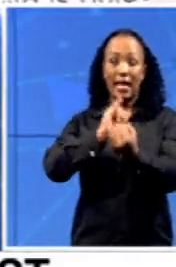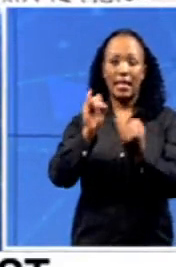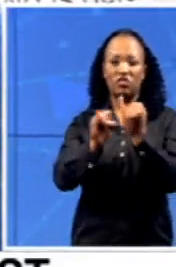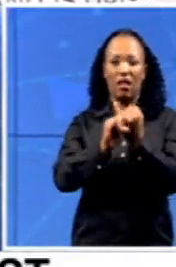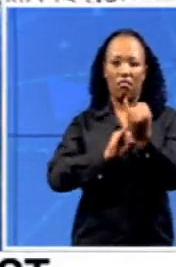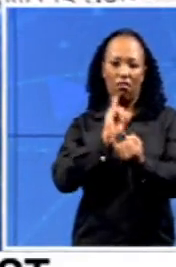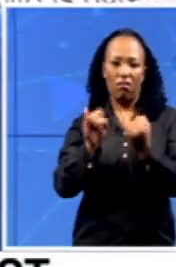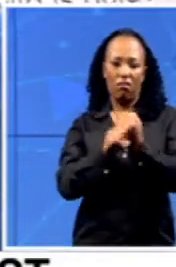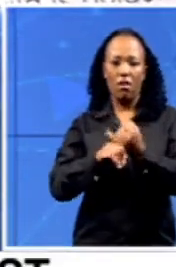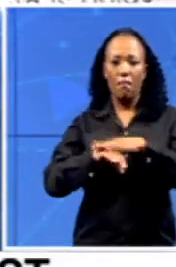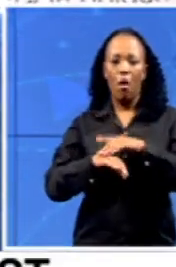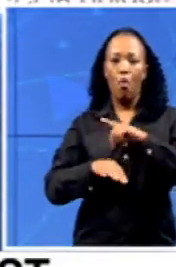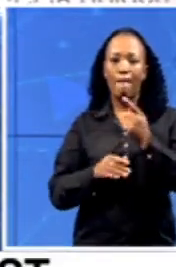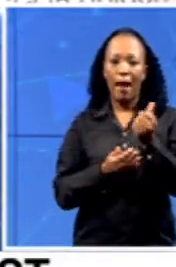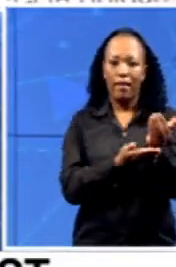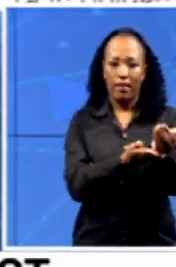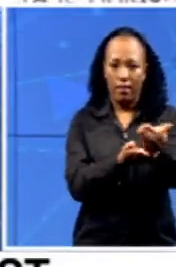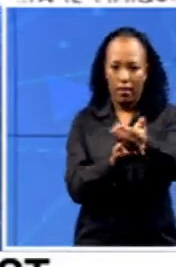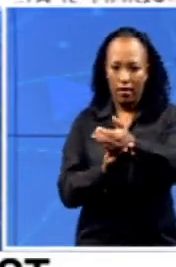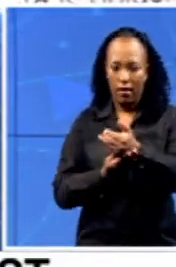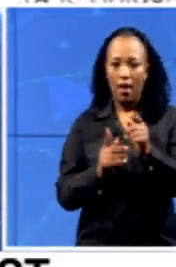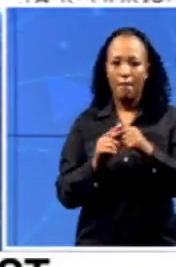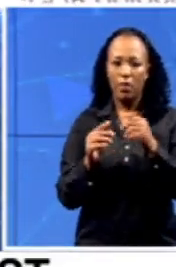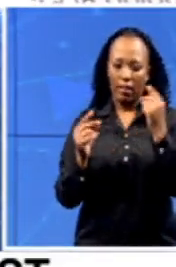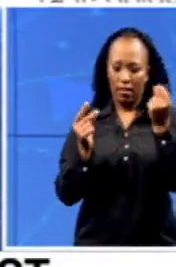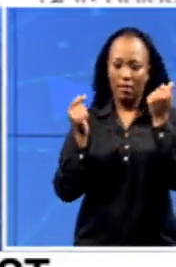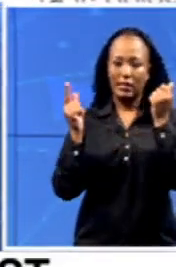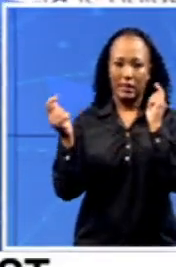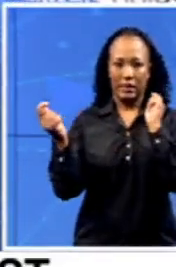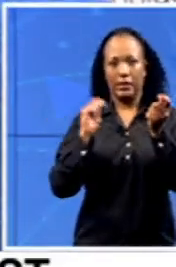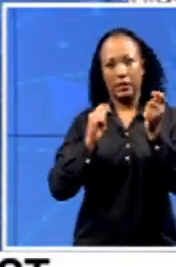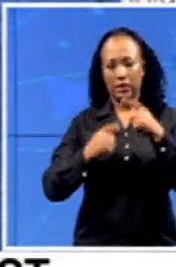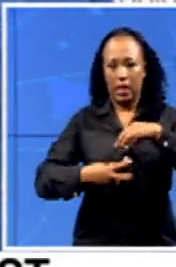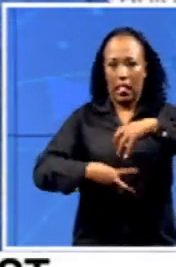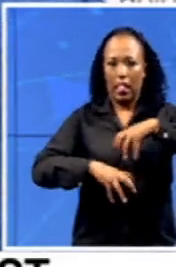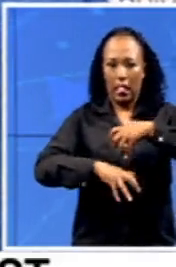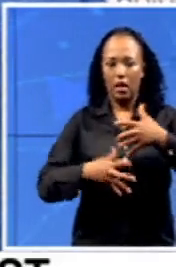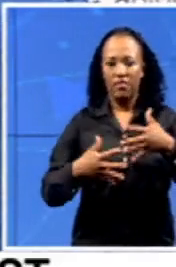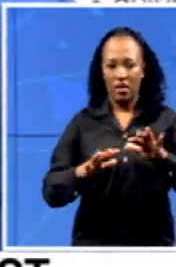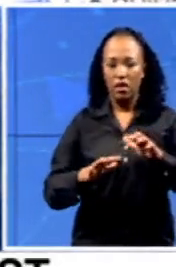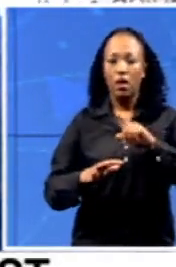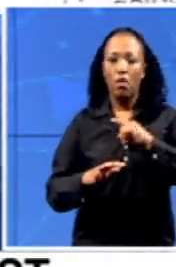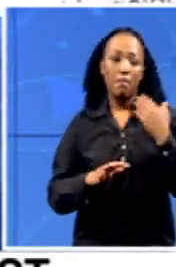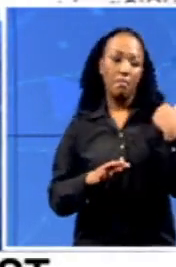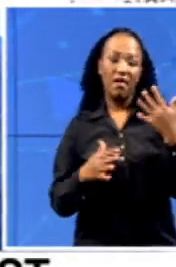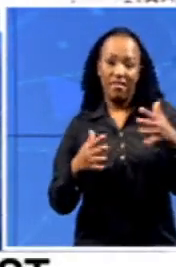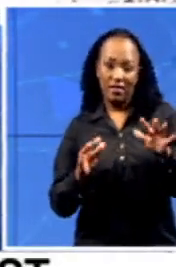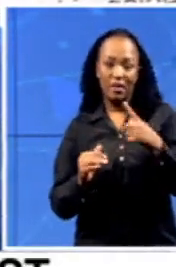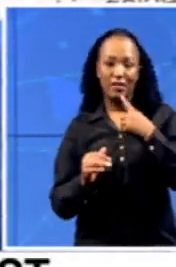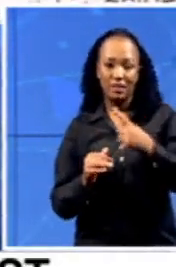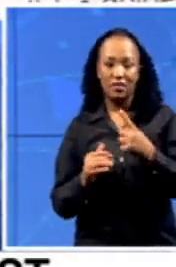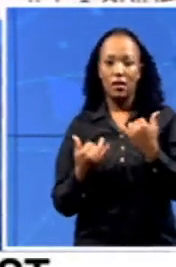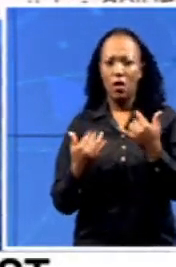core focus in terms of making revenue. But I think everybody had to adjust their business model. So again, like I've shared with you previously, is